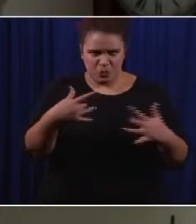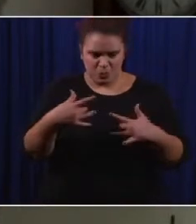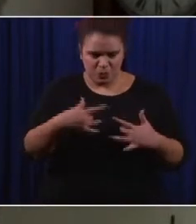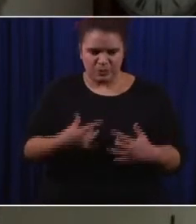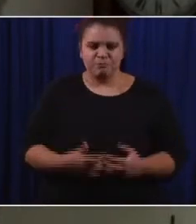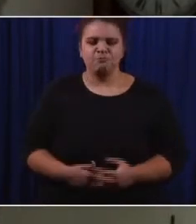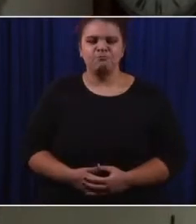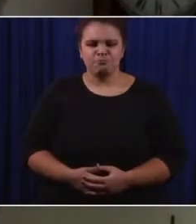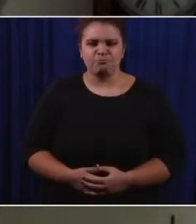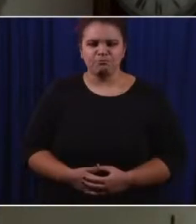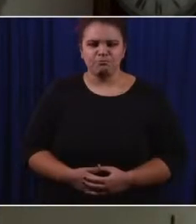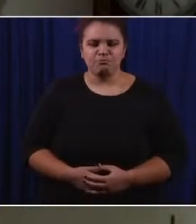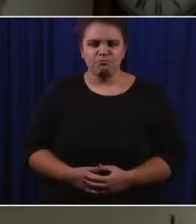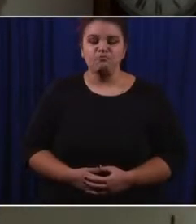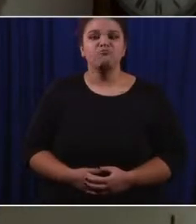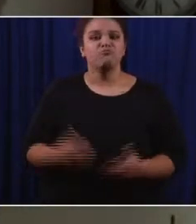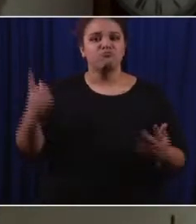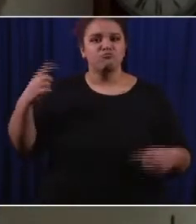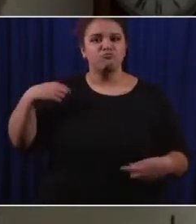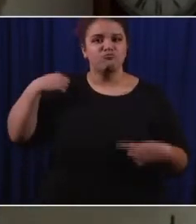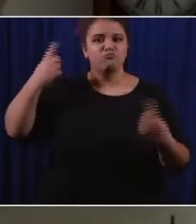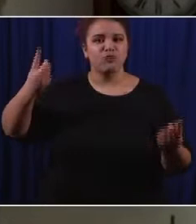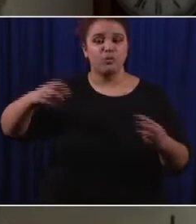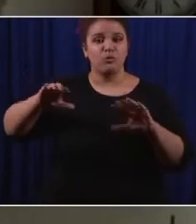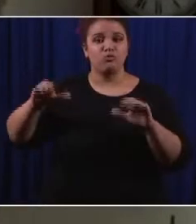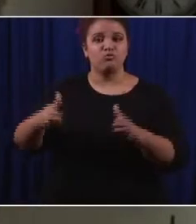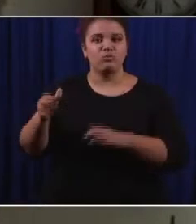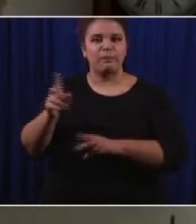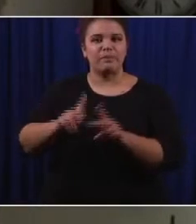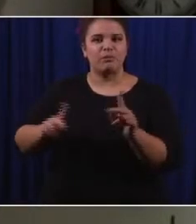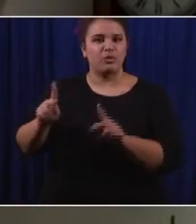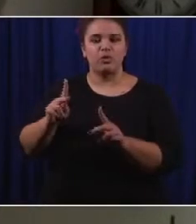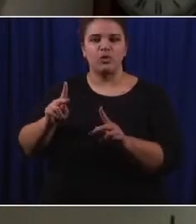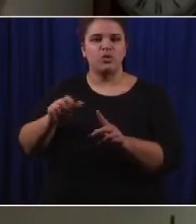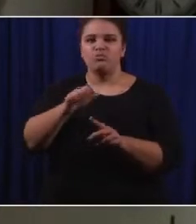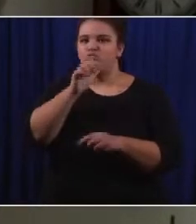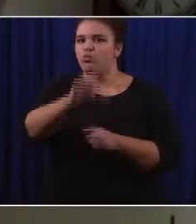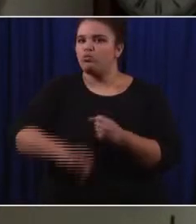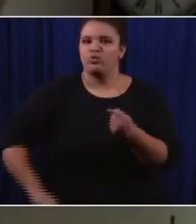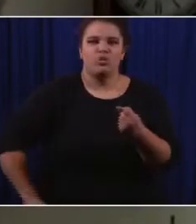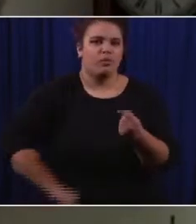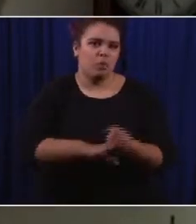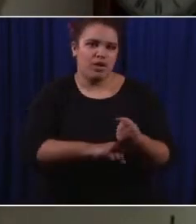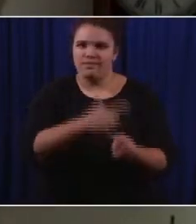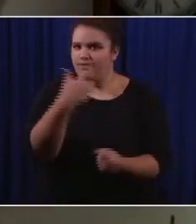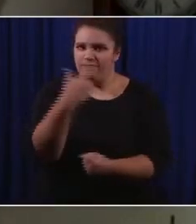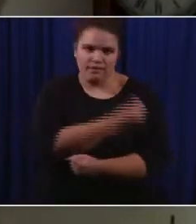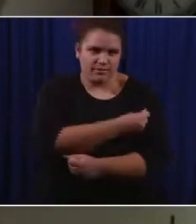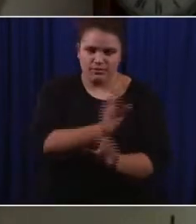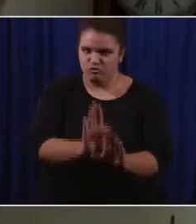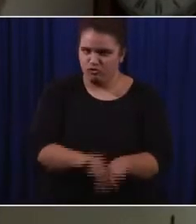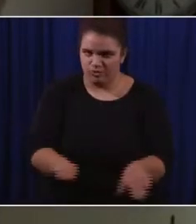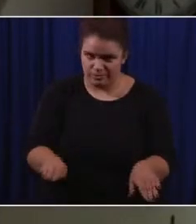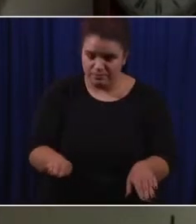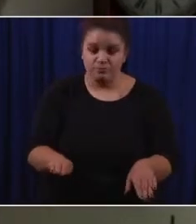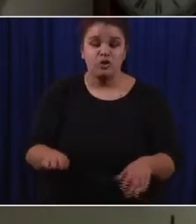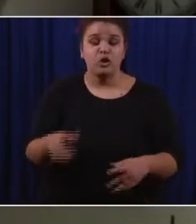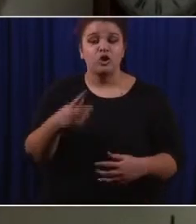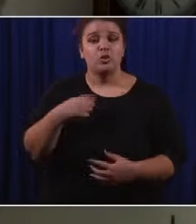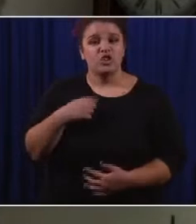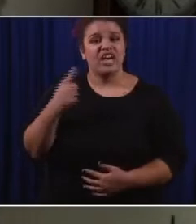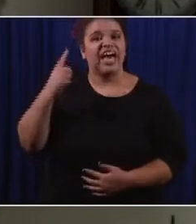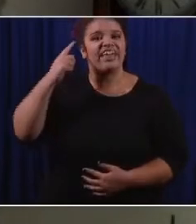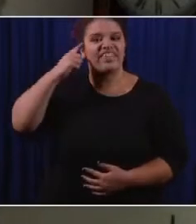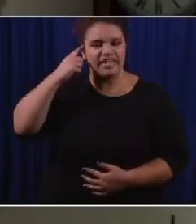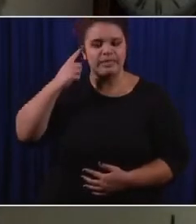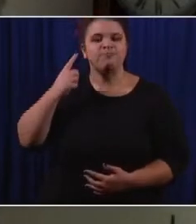anti-vaccination movement that I think is very misguided. We also add on